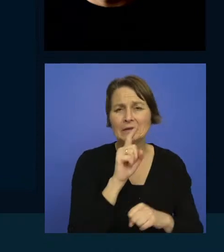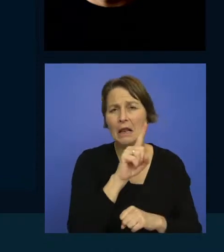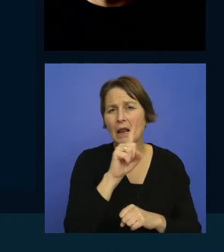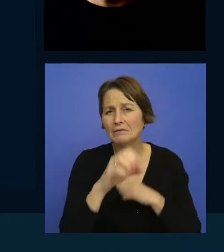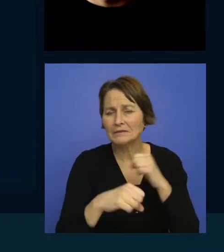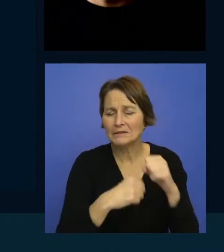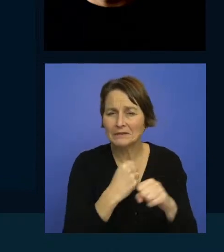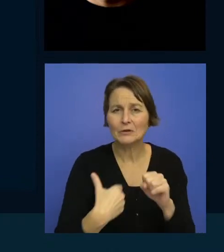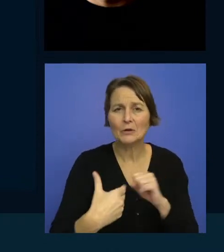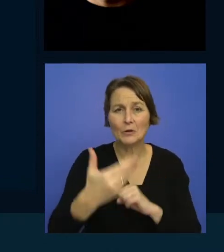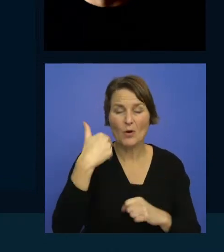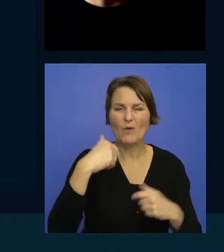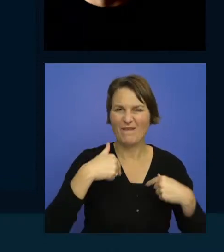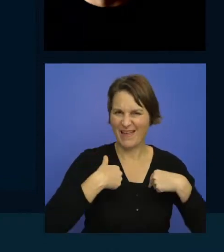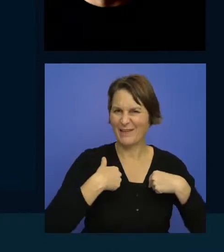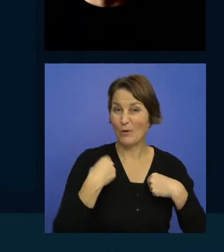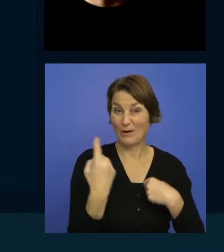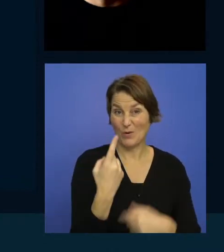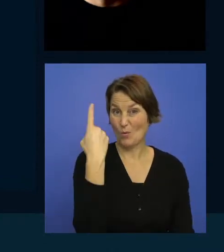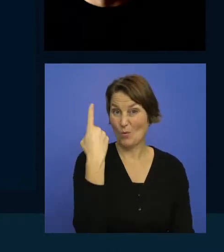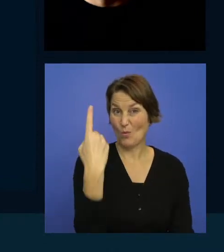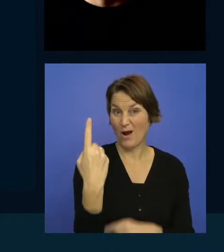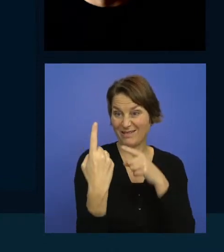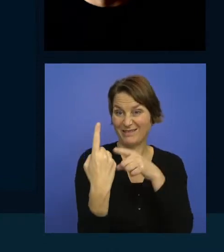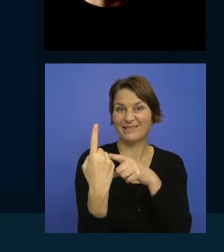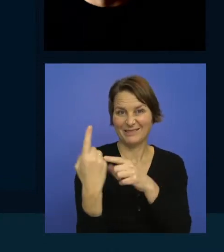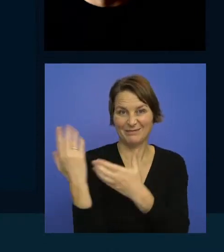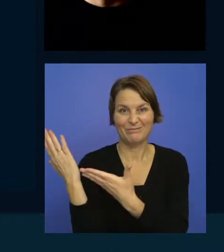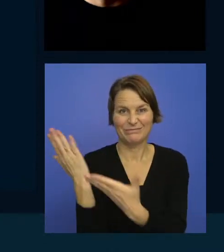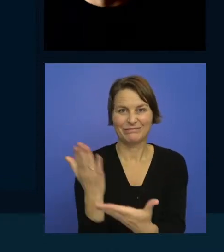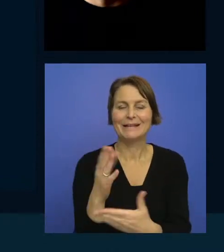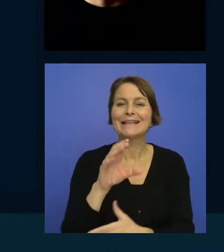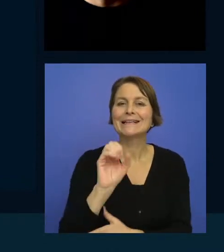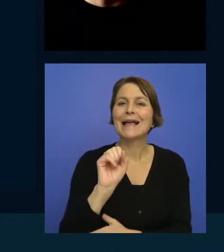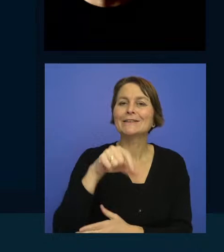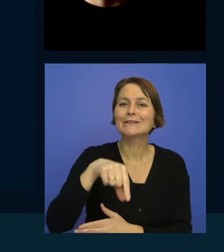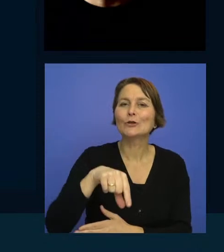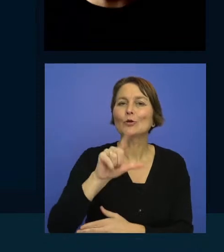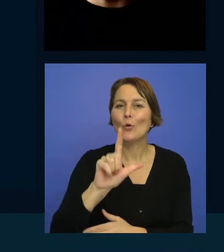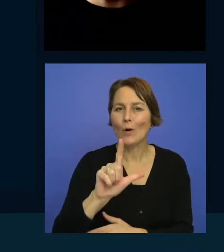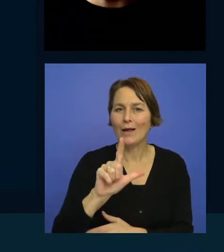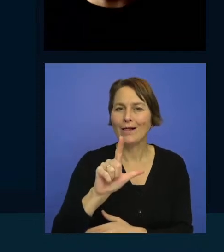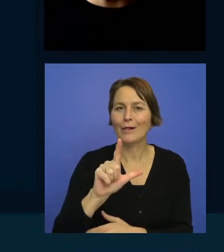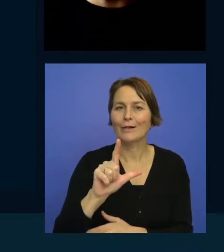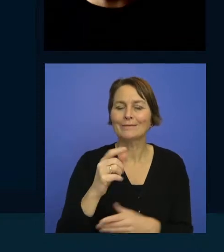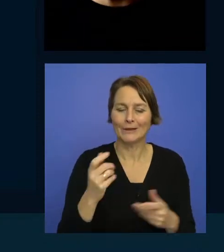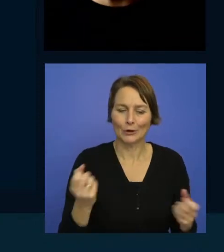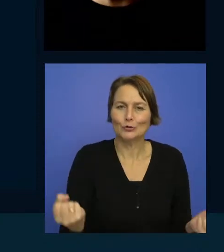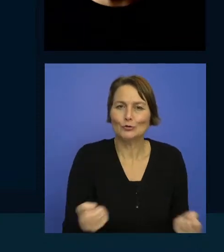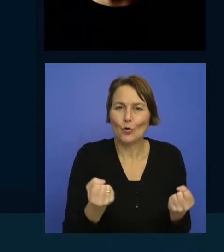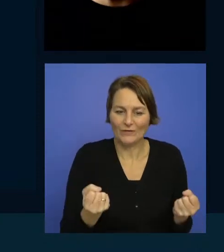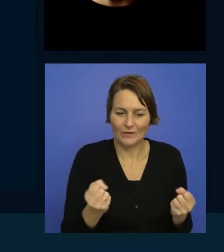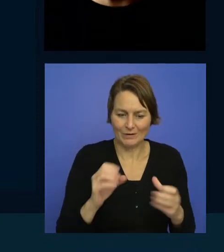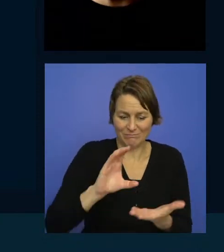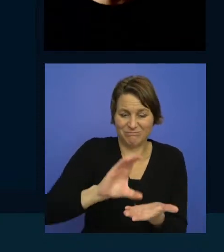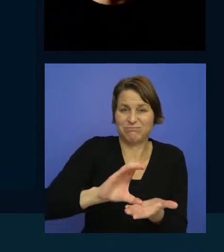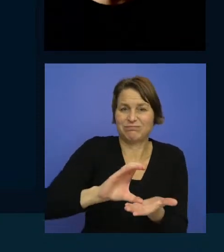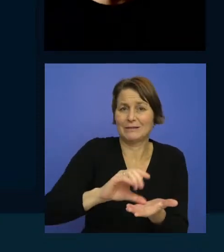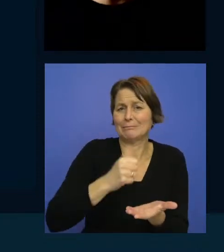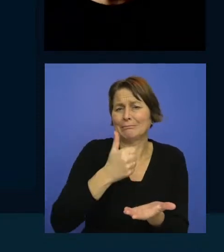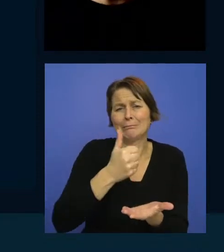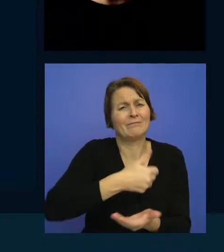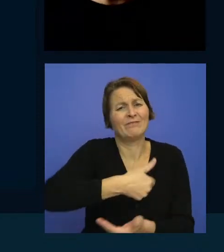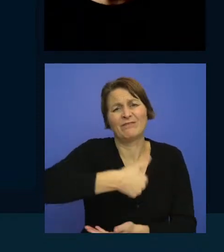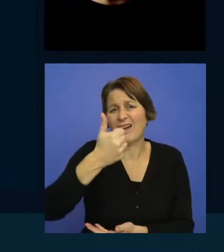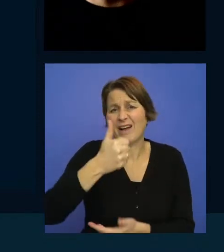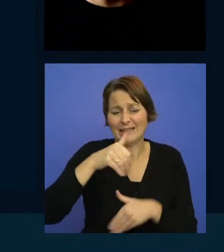had was SQL Server. I mean, of course, it's a fantastic database, and it's pretty much every customer